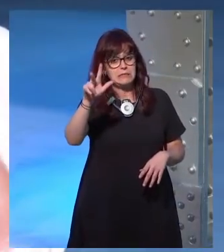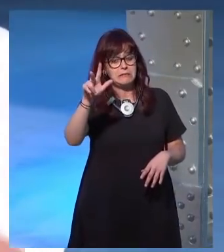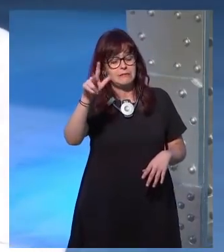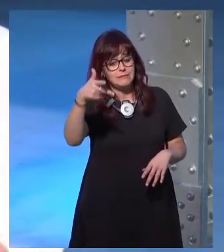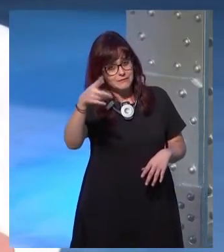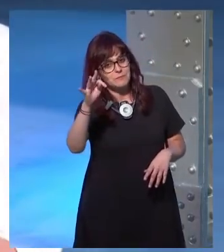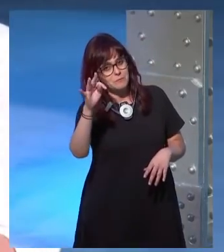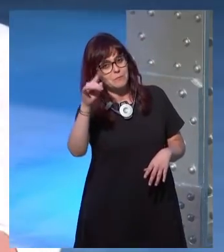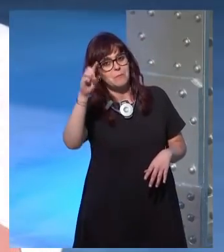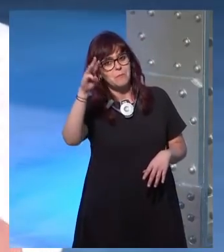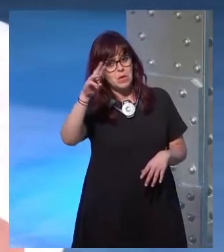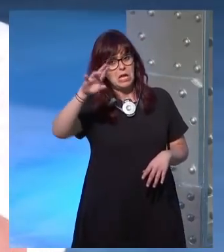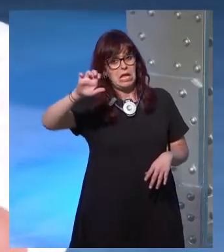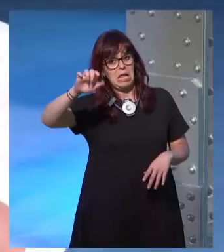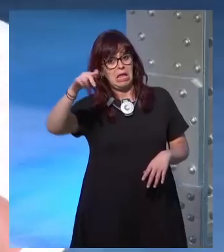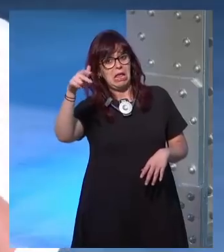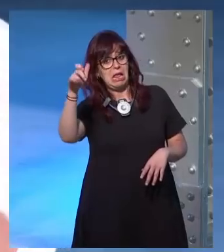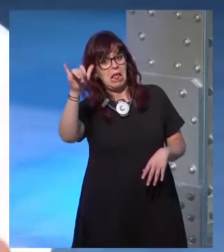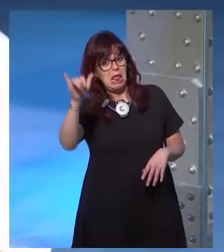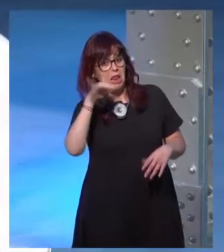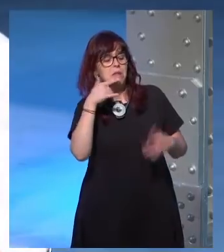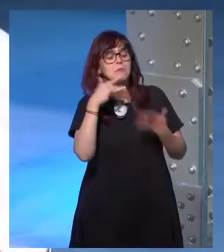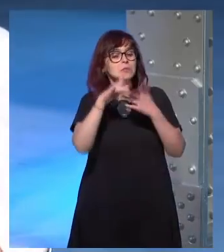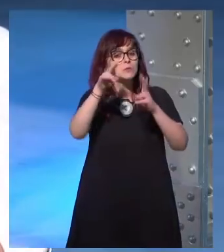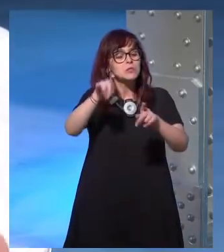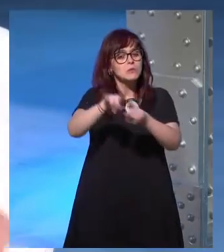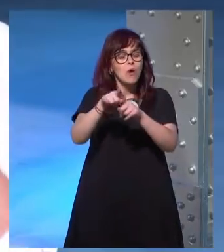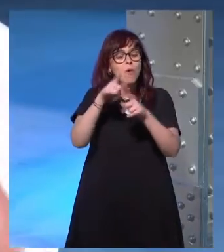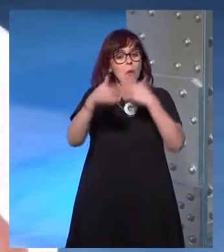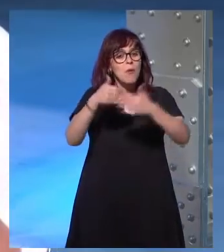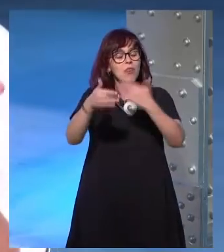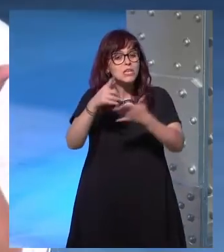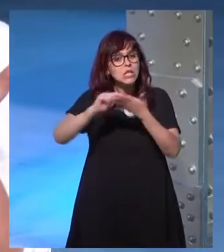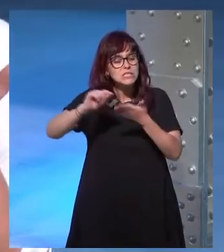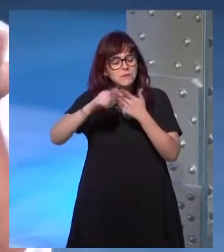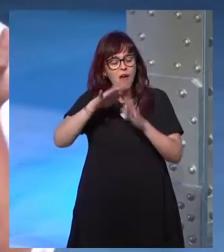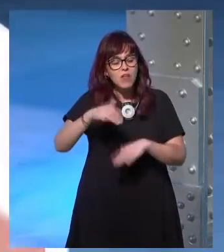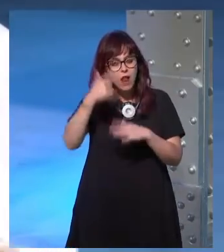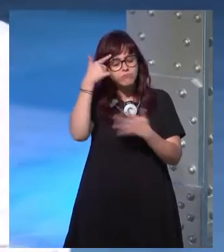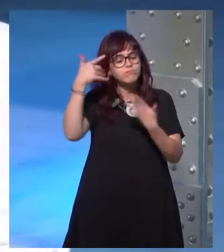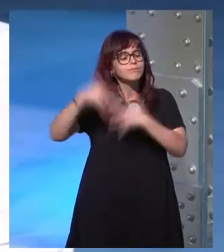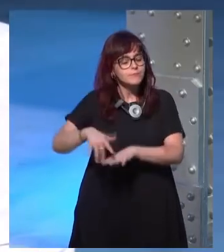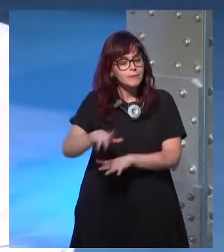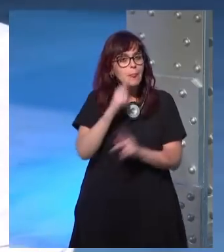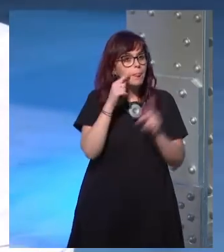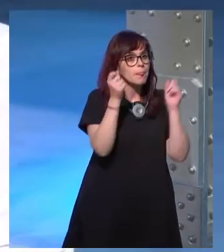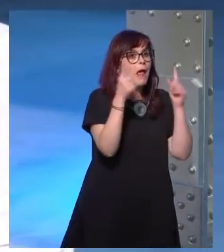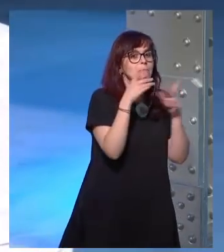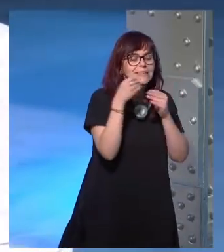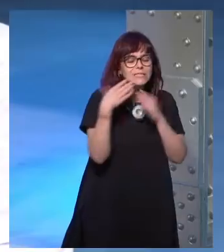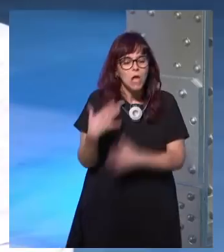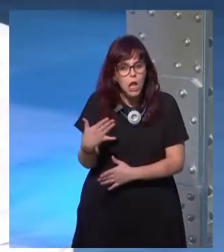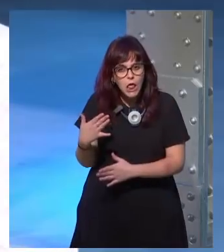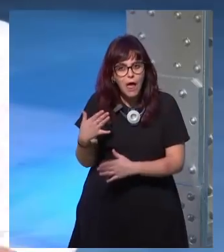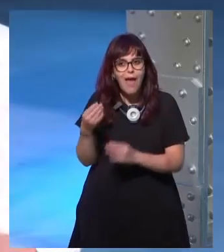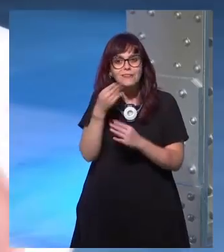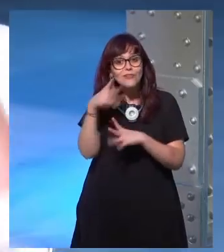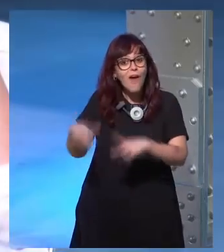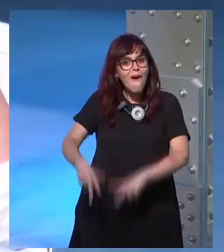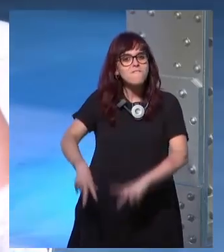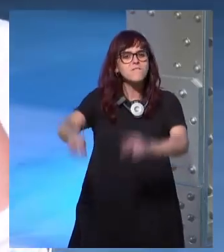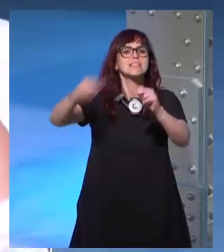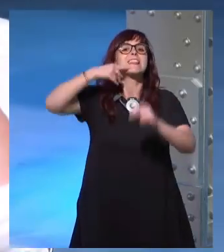story finally came together, I was like, oh yeah, this is why I do this. This makes it all worth it. And so I'd say, yeah, keep